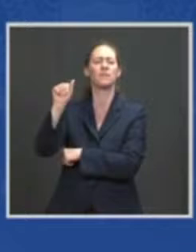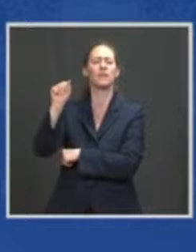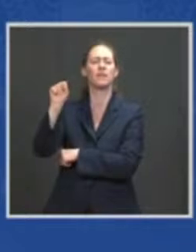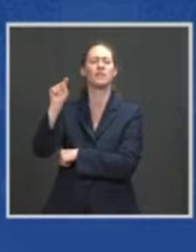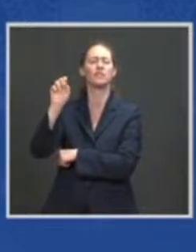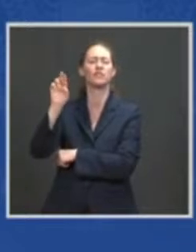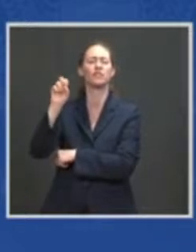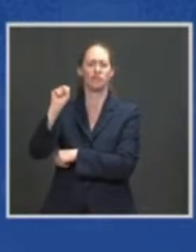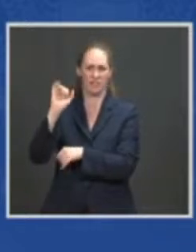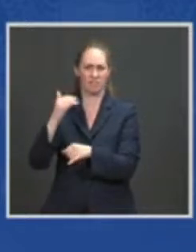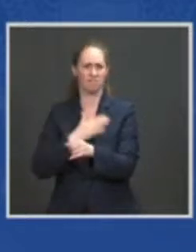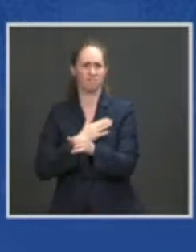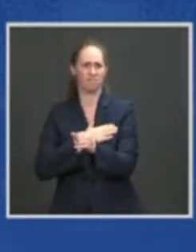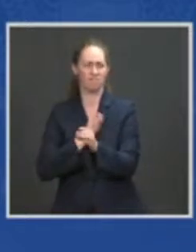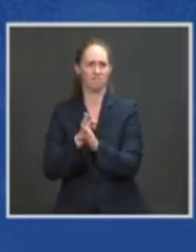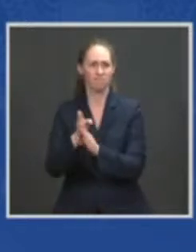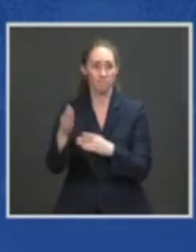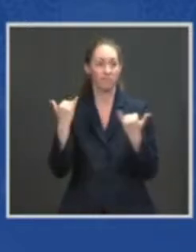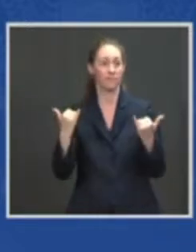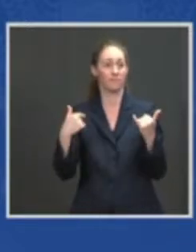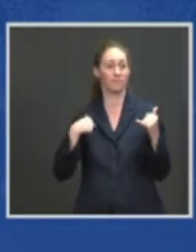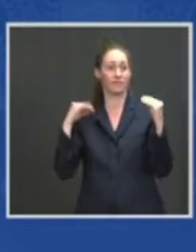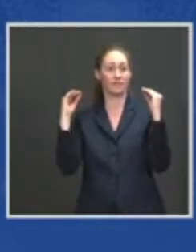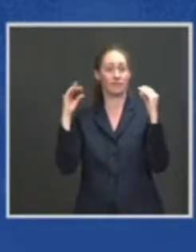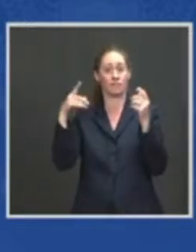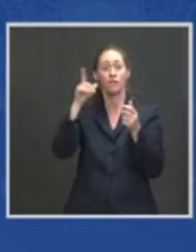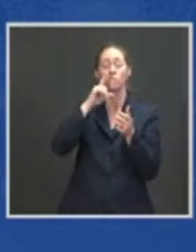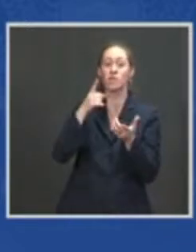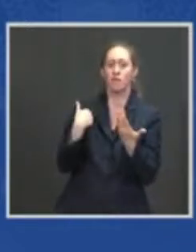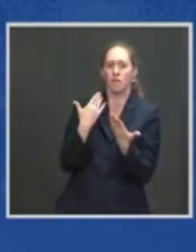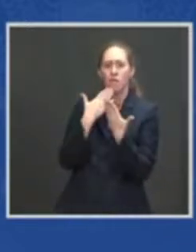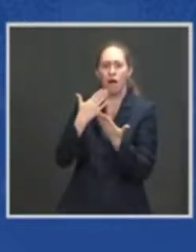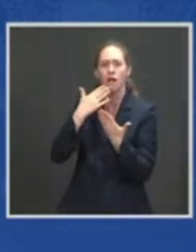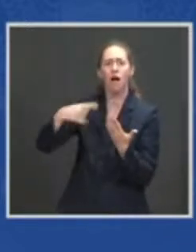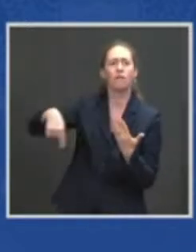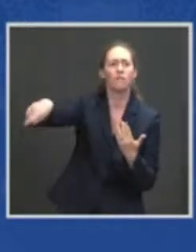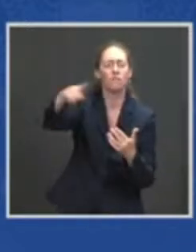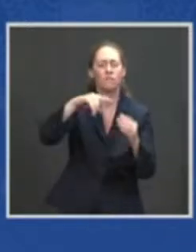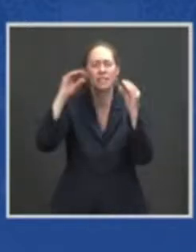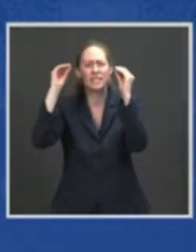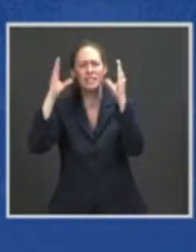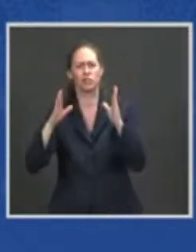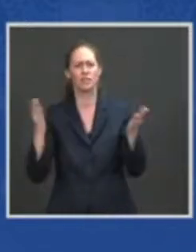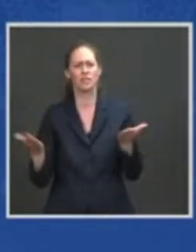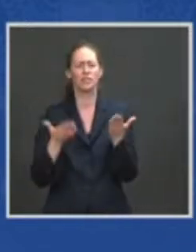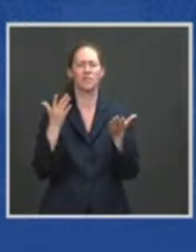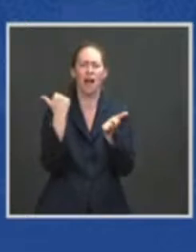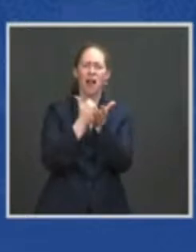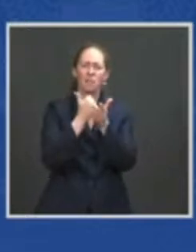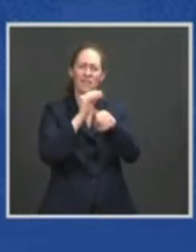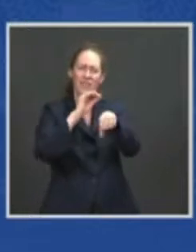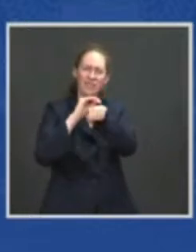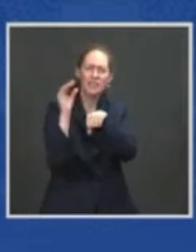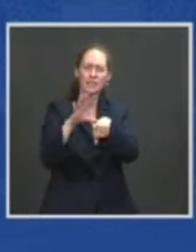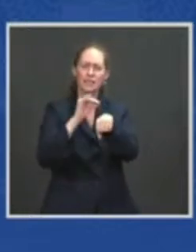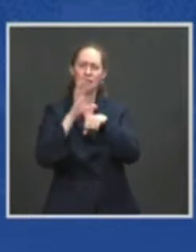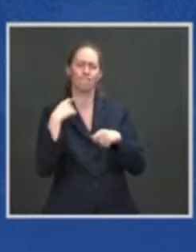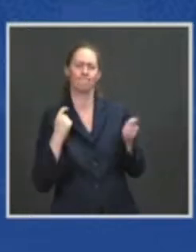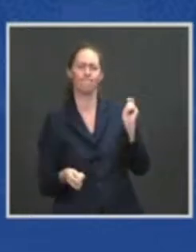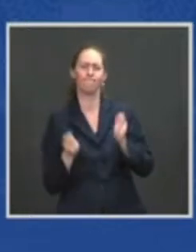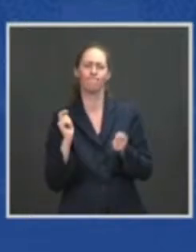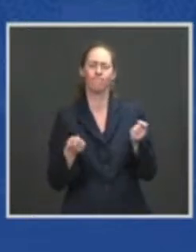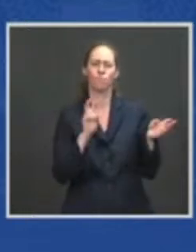with Hosemaster and the manufacturing connections that they do have are what creates these opportunities. I'm very grateful for